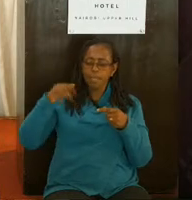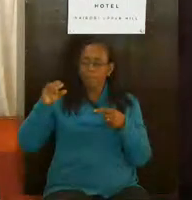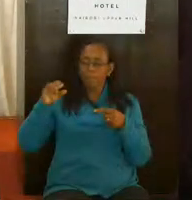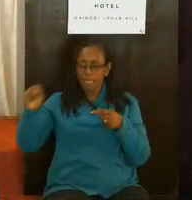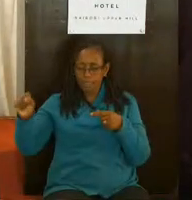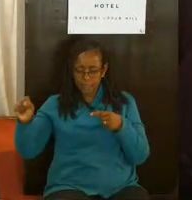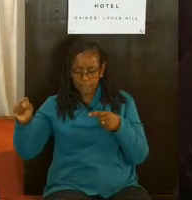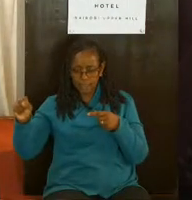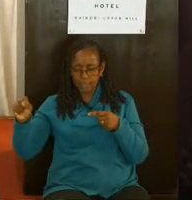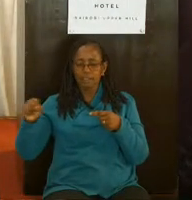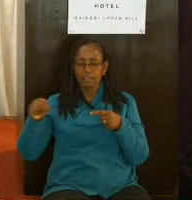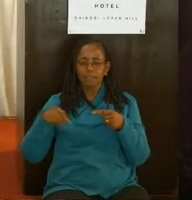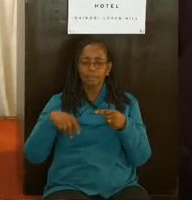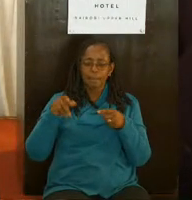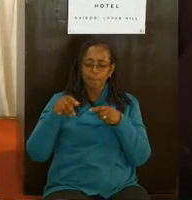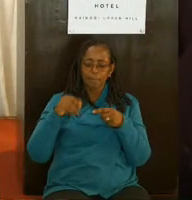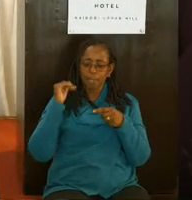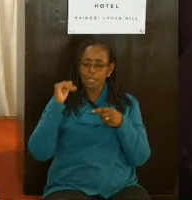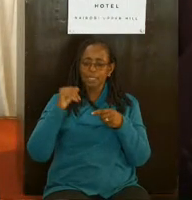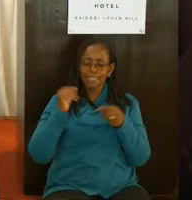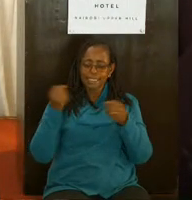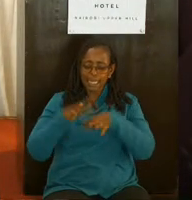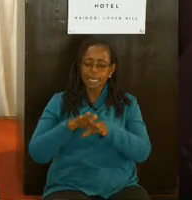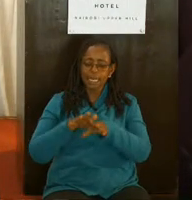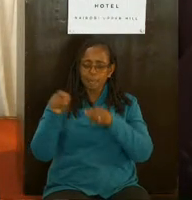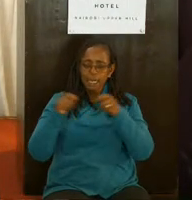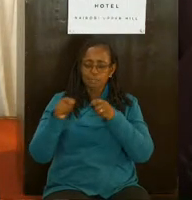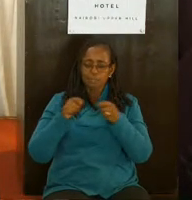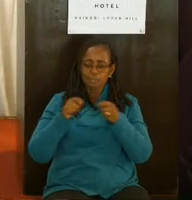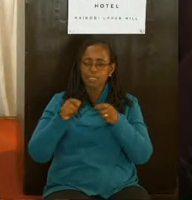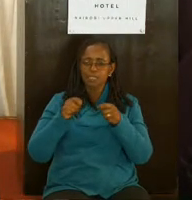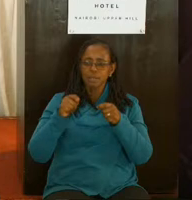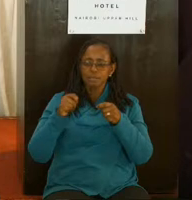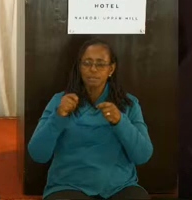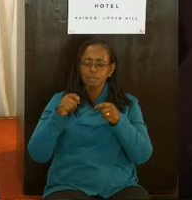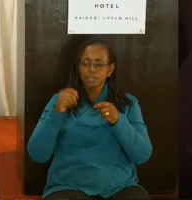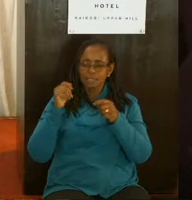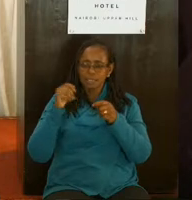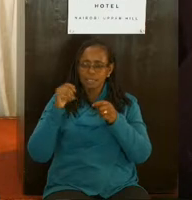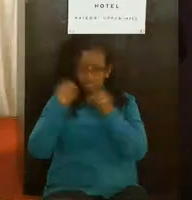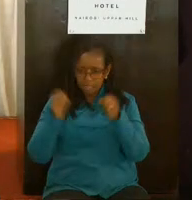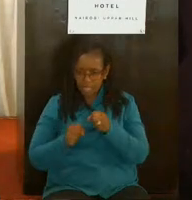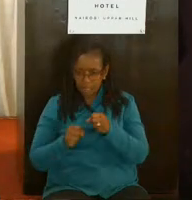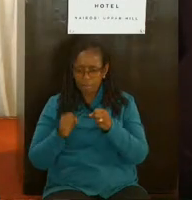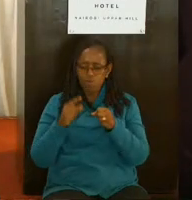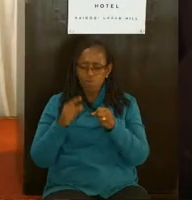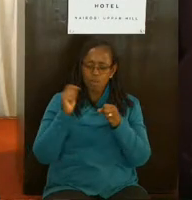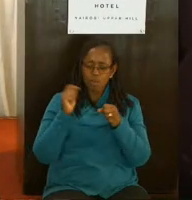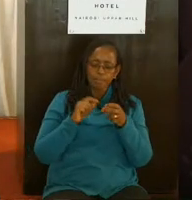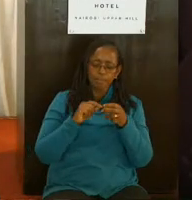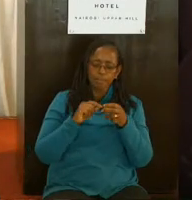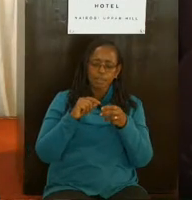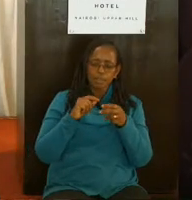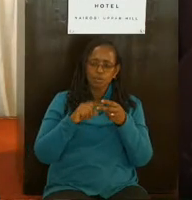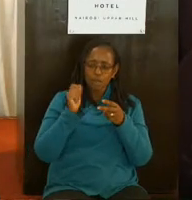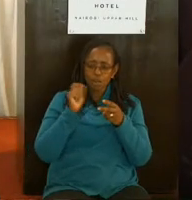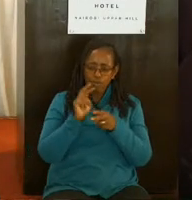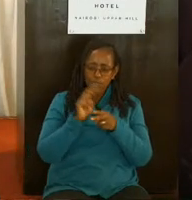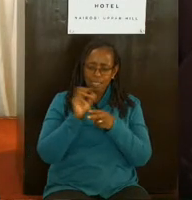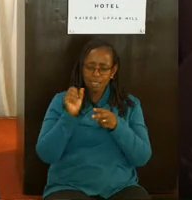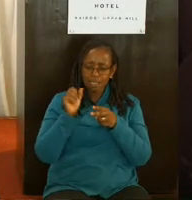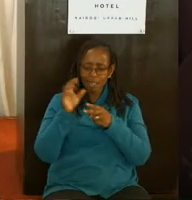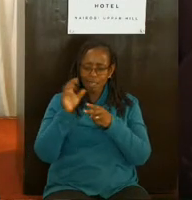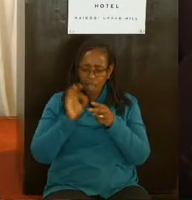party management system and of course you can also use your ecites and account and finally the code